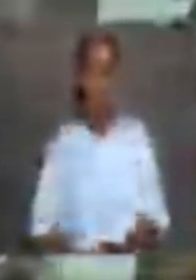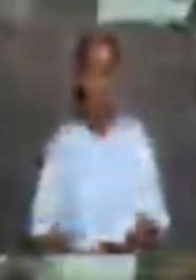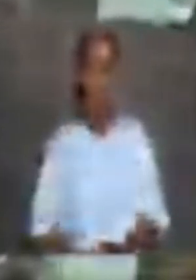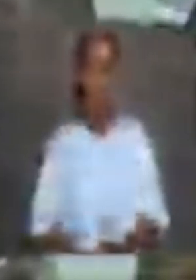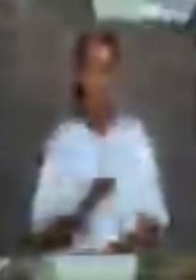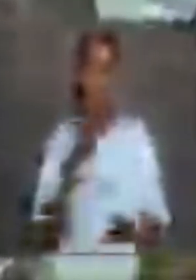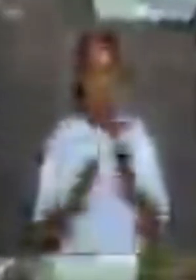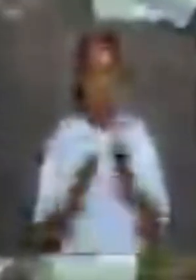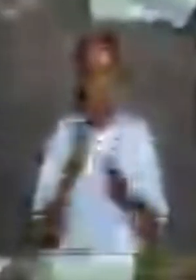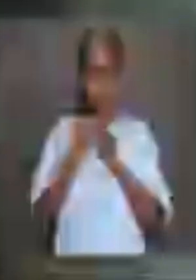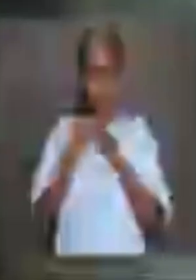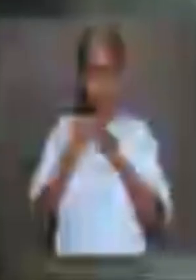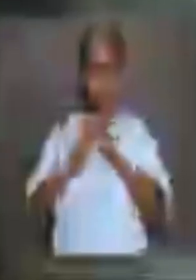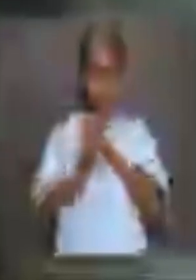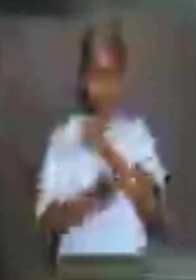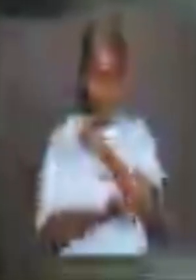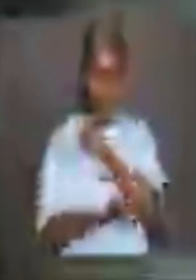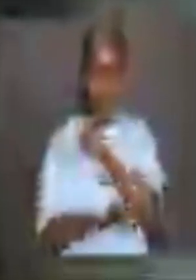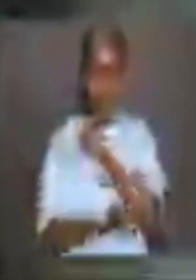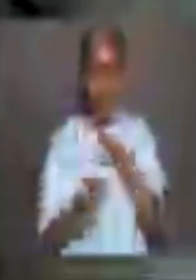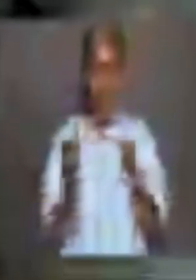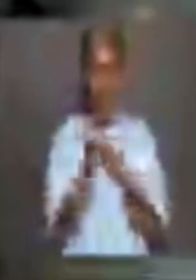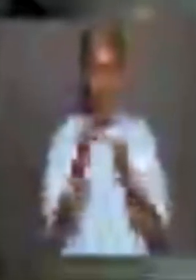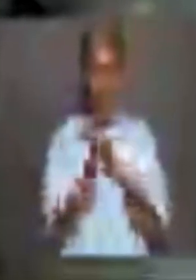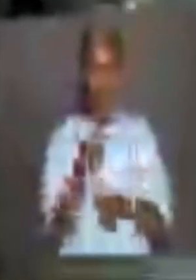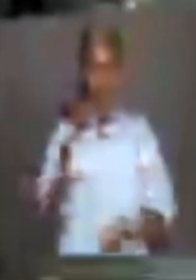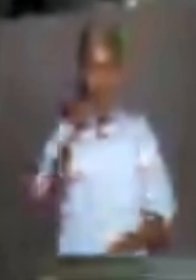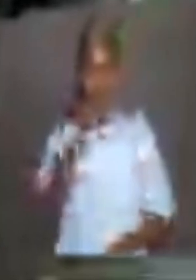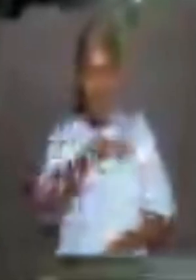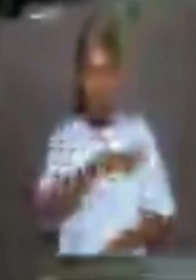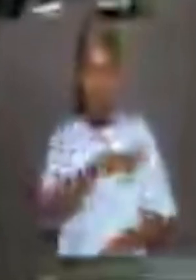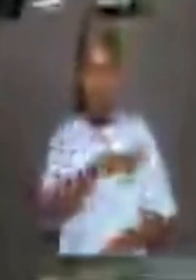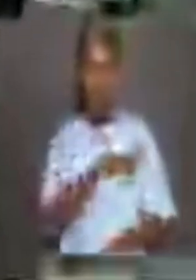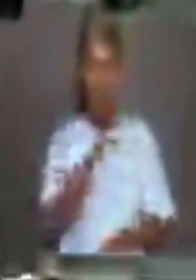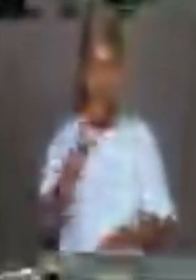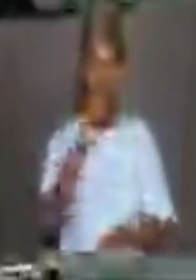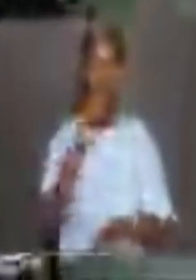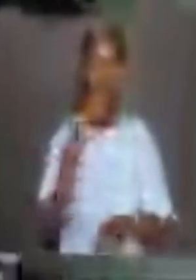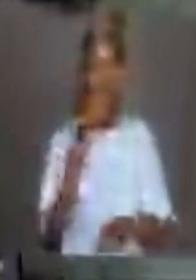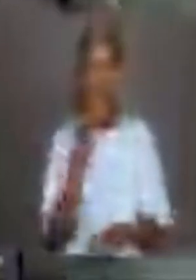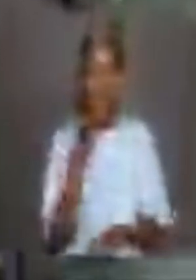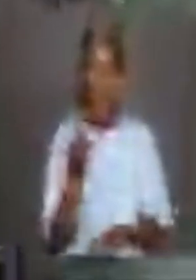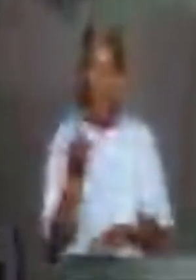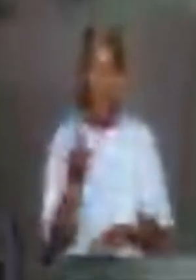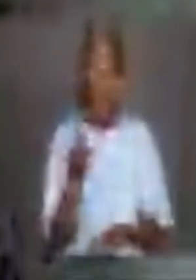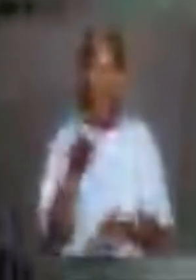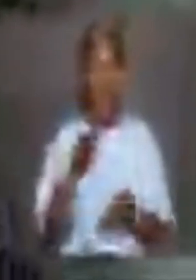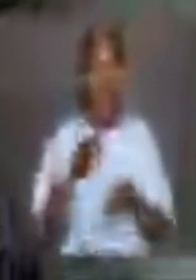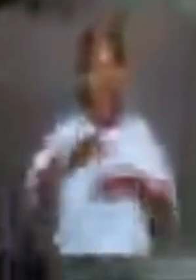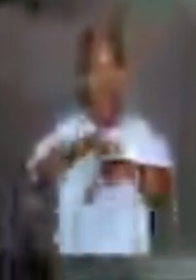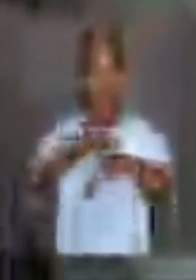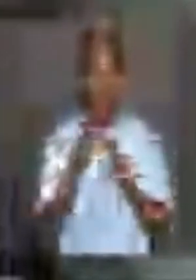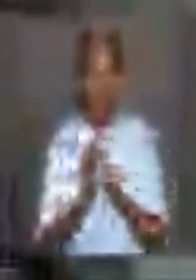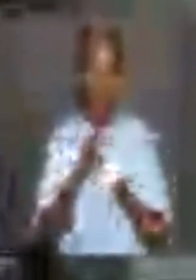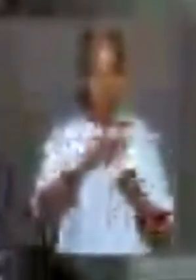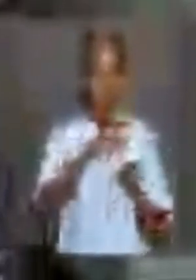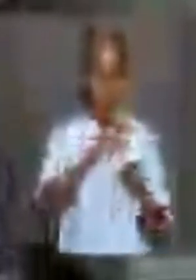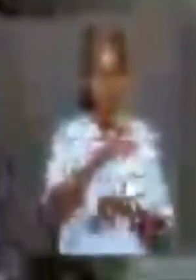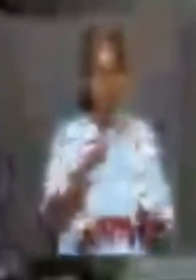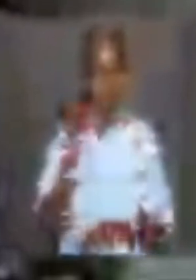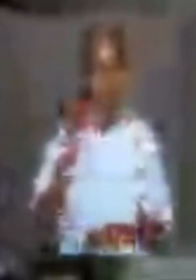If the company makes a profit of 6 birr on a box of tea and 5